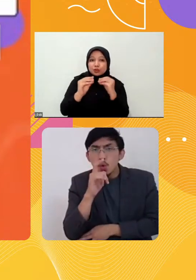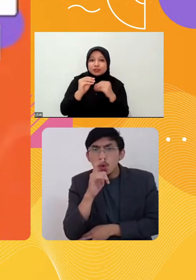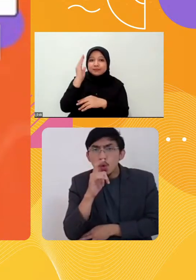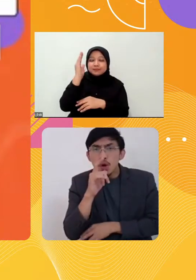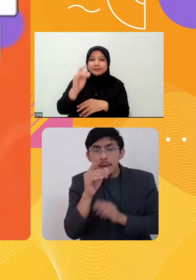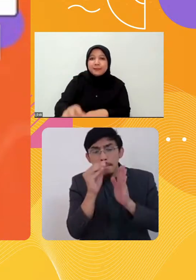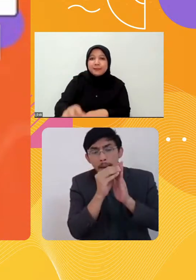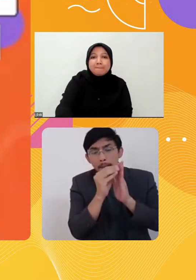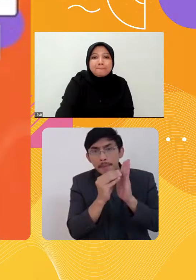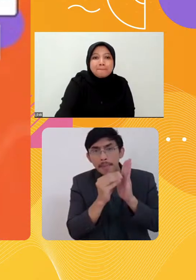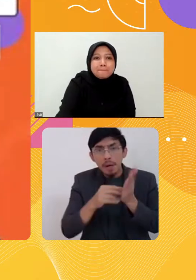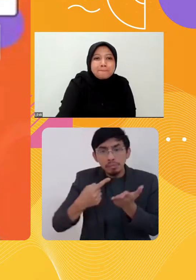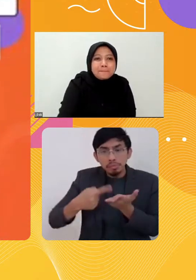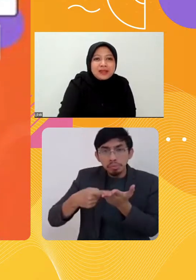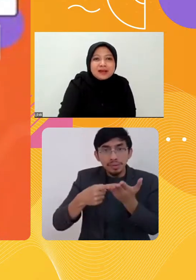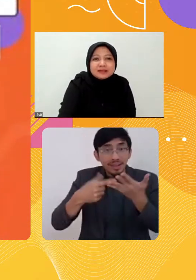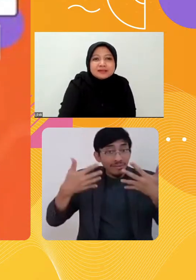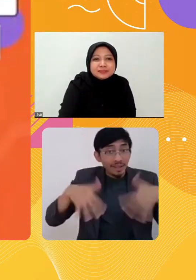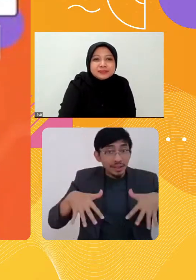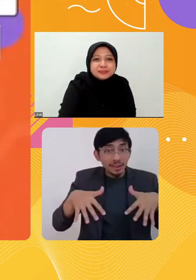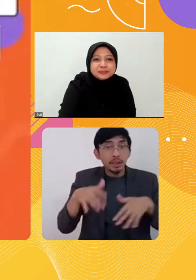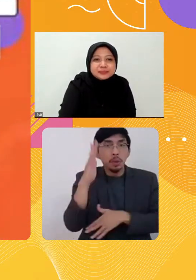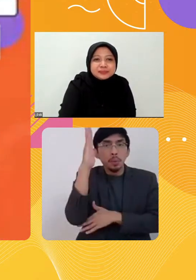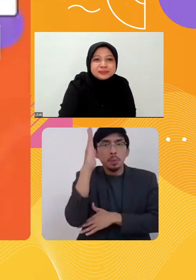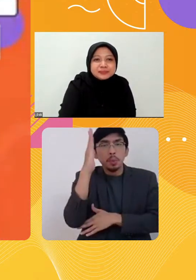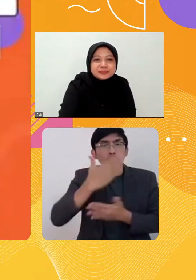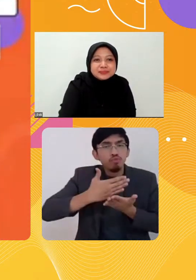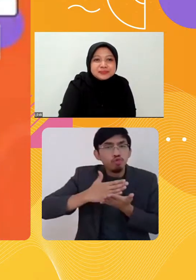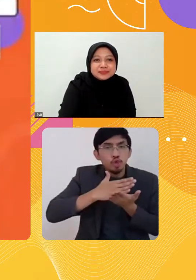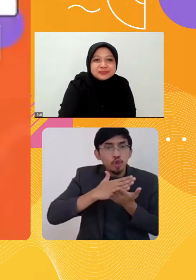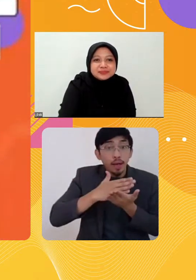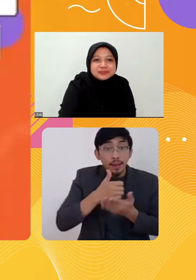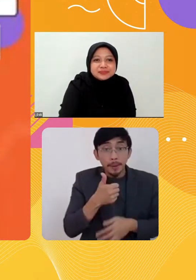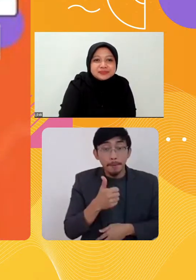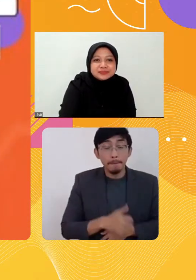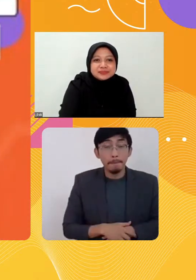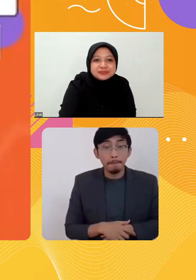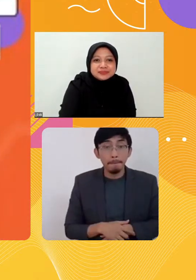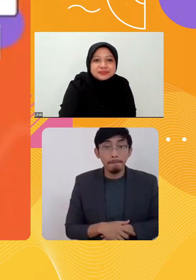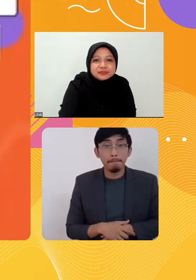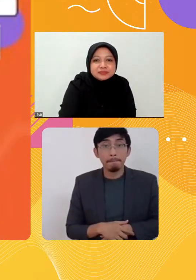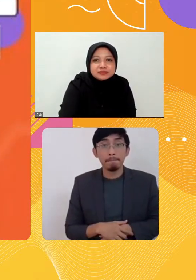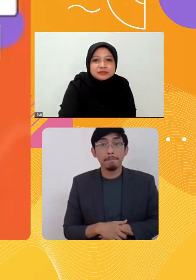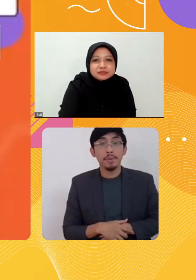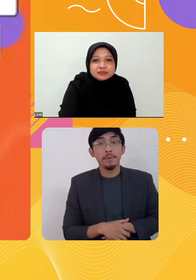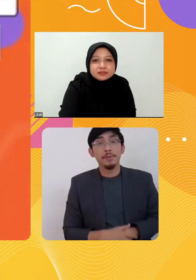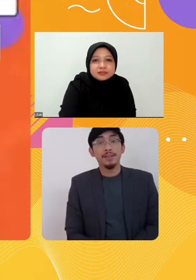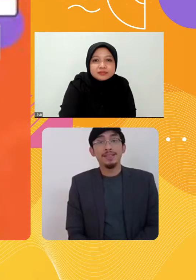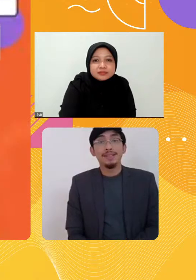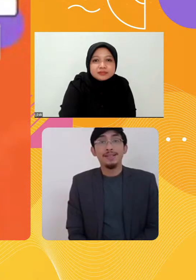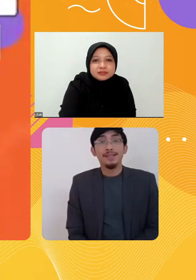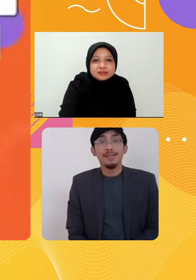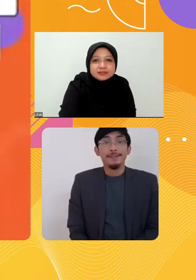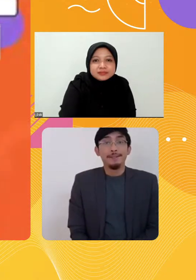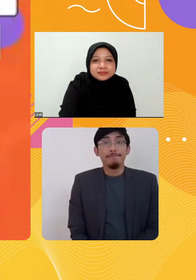Please just, okay. Sorry. Yeah, hello, Farian and everyone. Well,